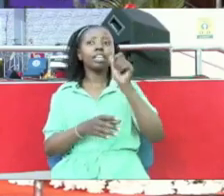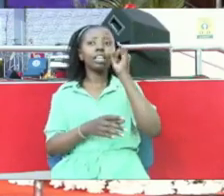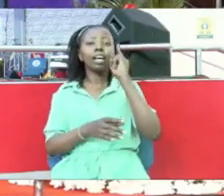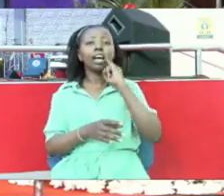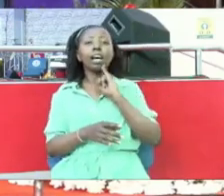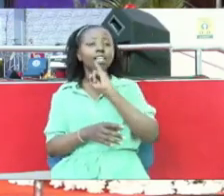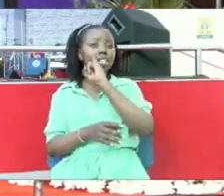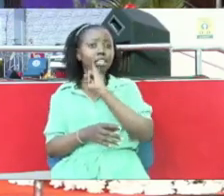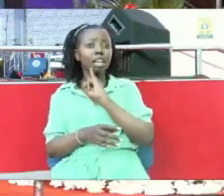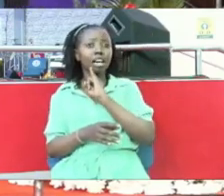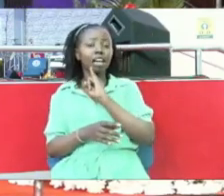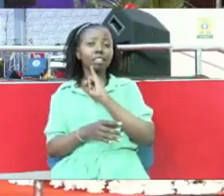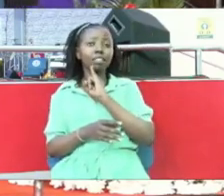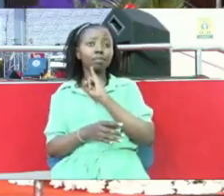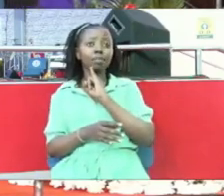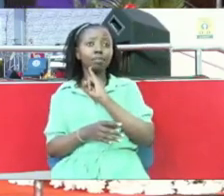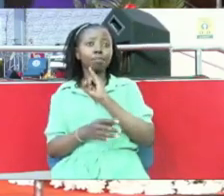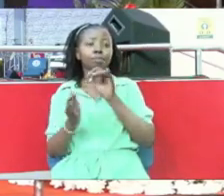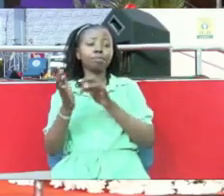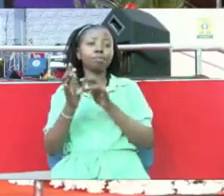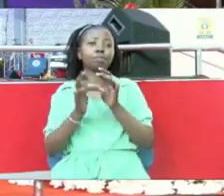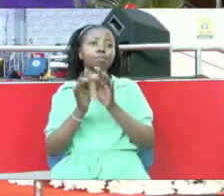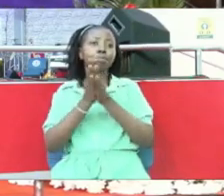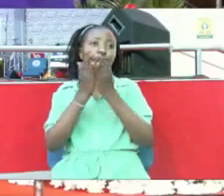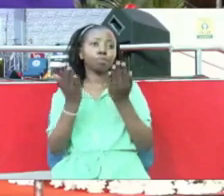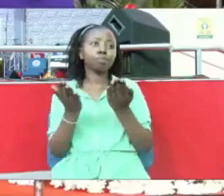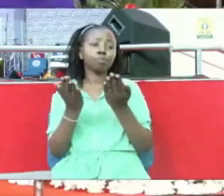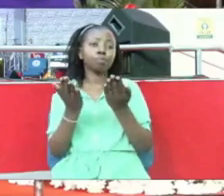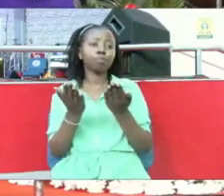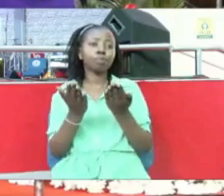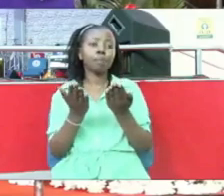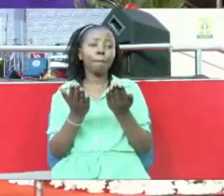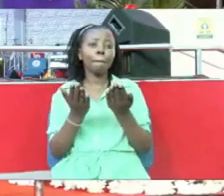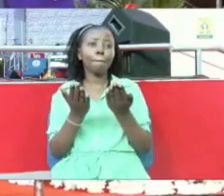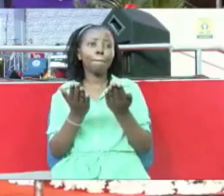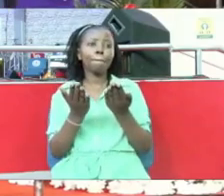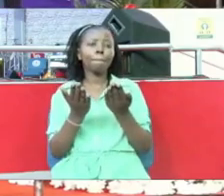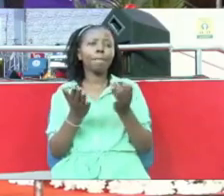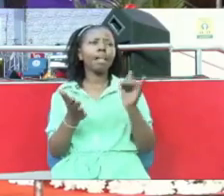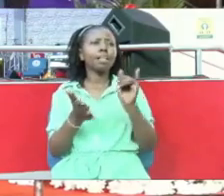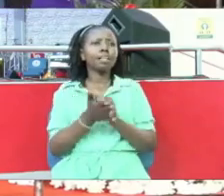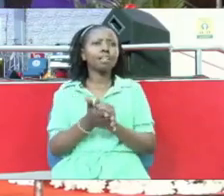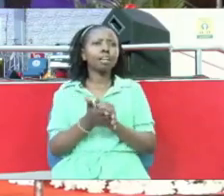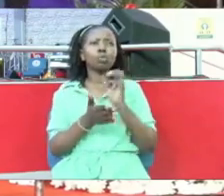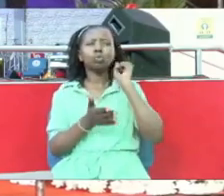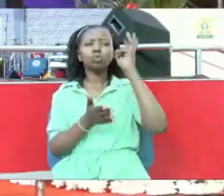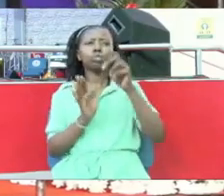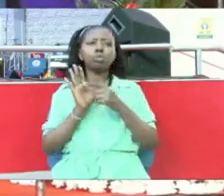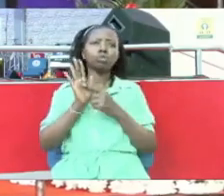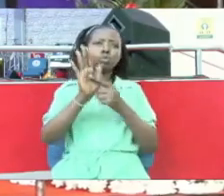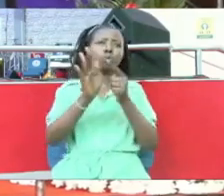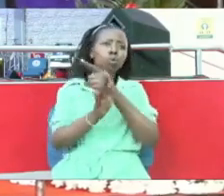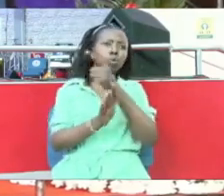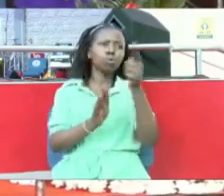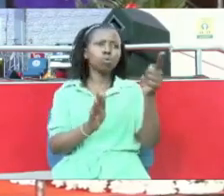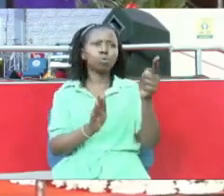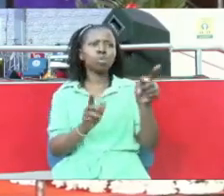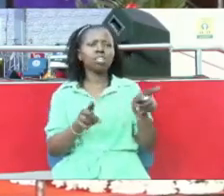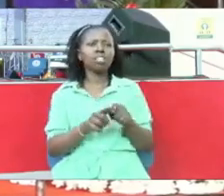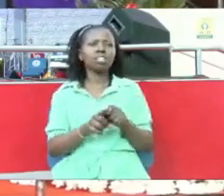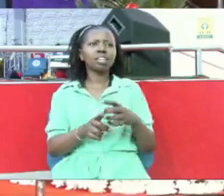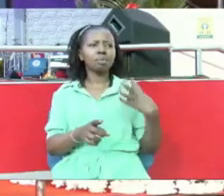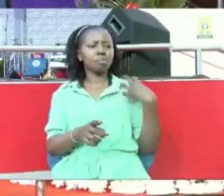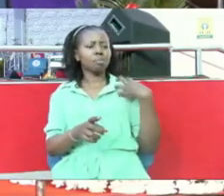Asaira kutoka pale Isaiah 45 mstari wa 3, that I will show you wealth that is stored